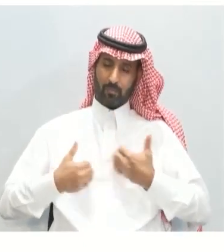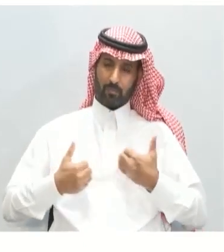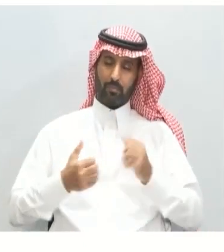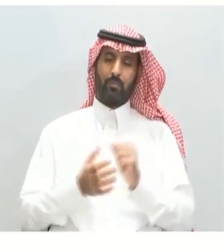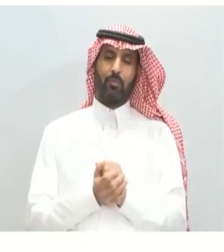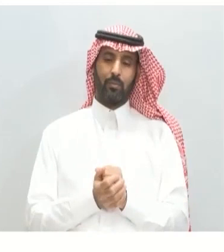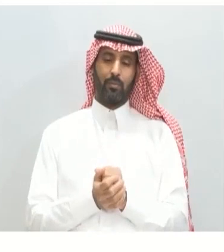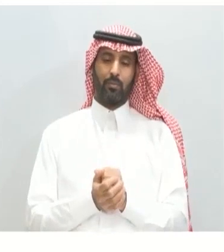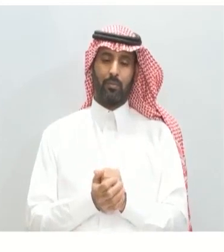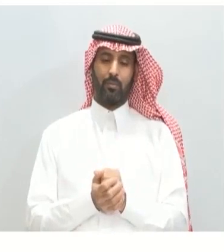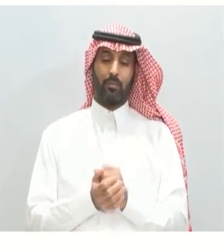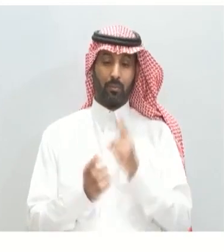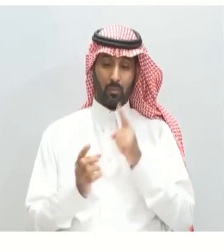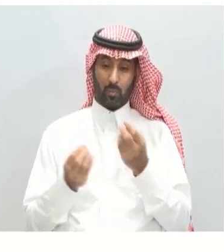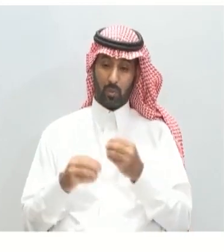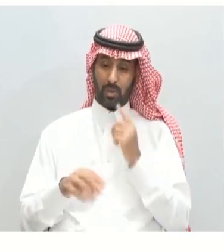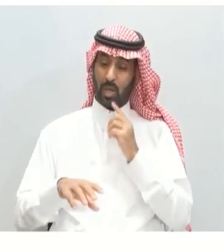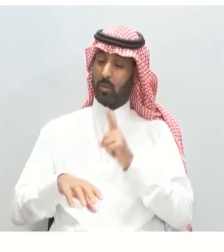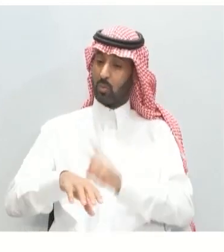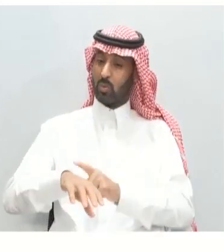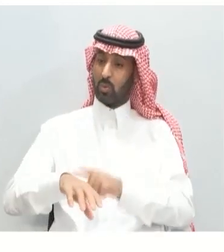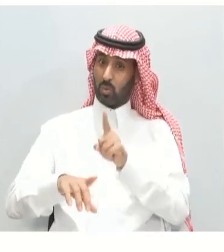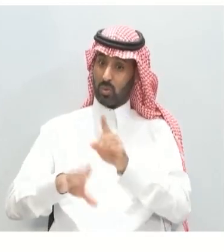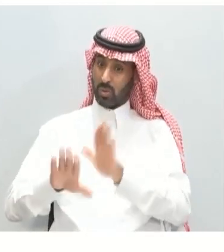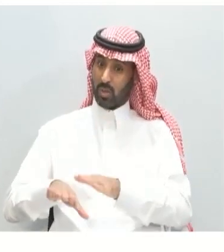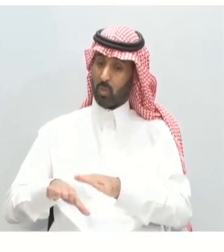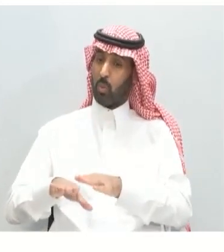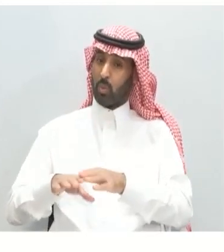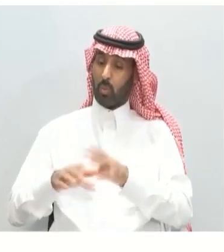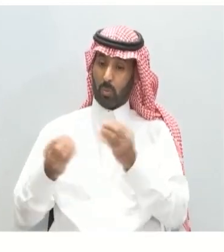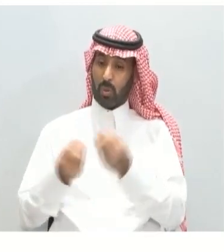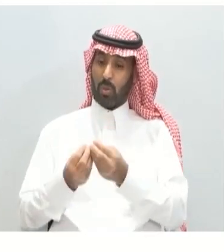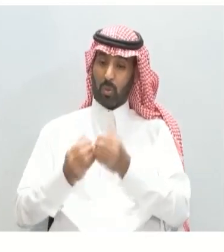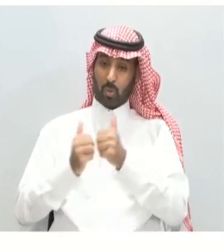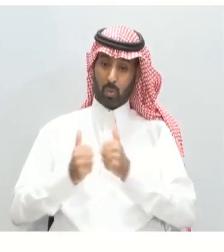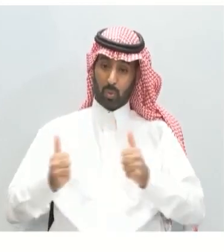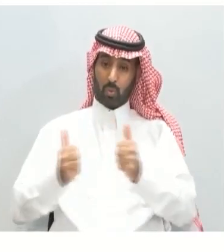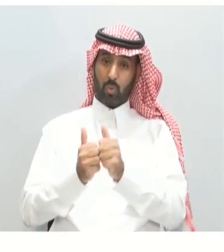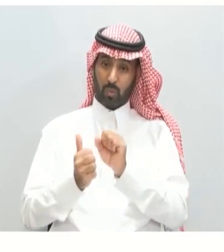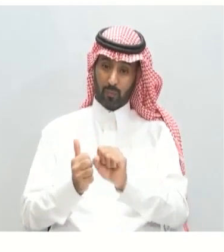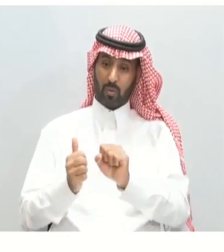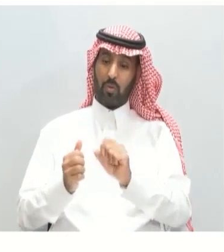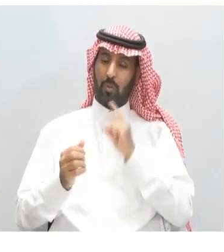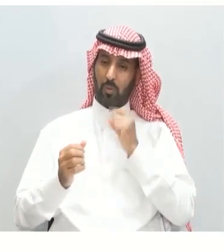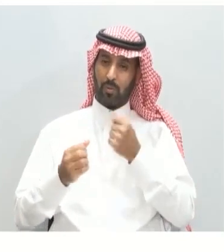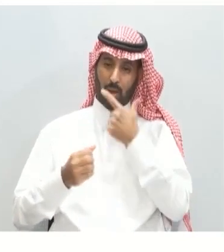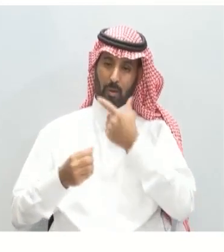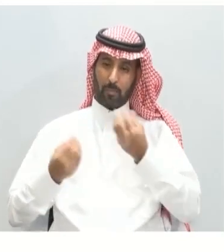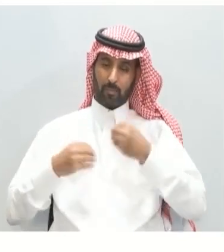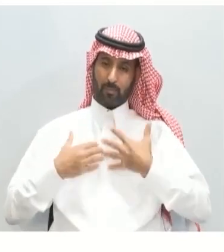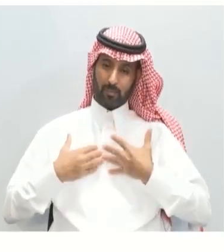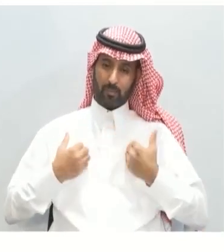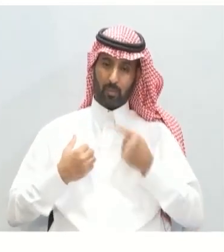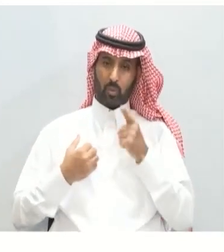you get. That's correct. The more time you spend with your family, the happier you are. So, and